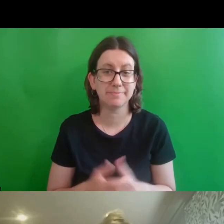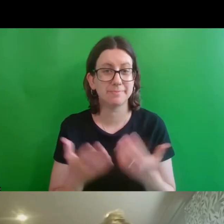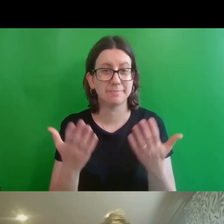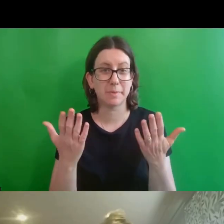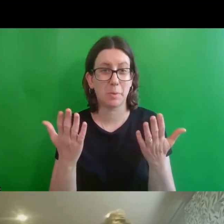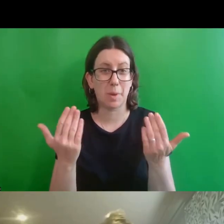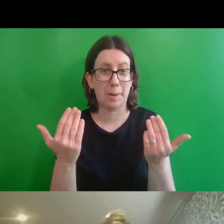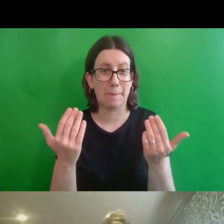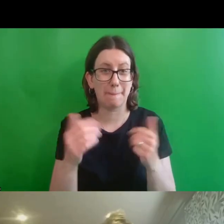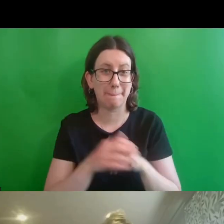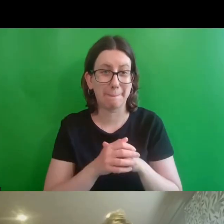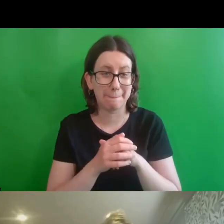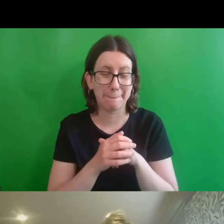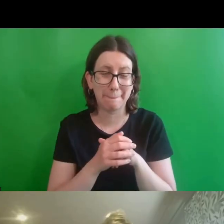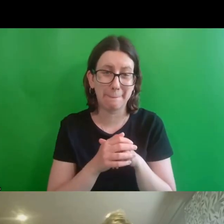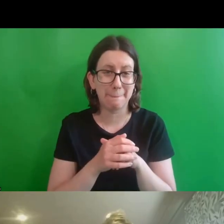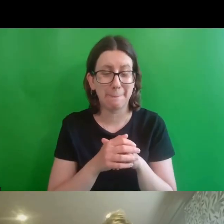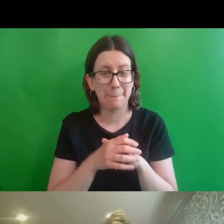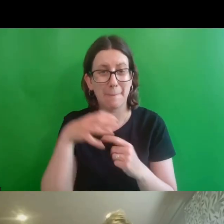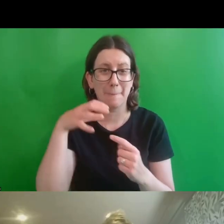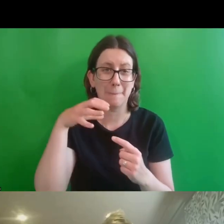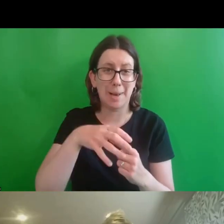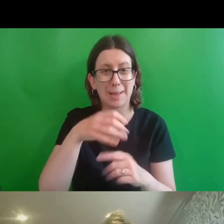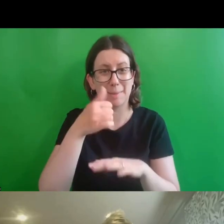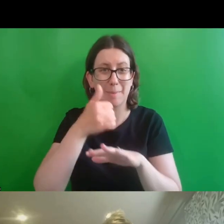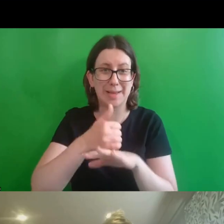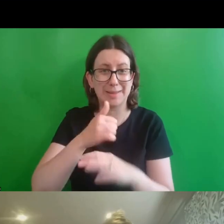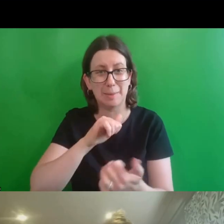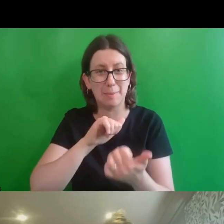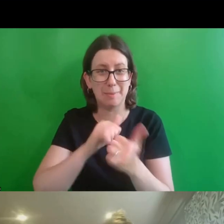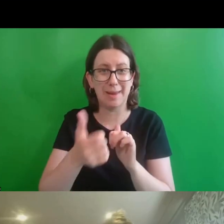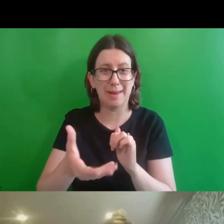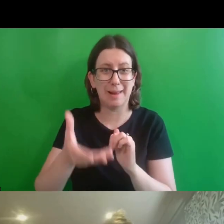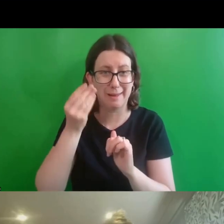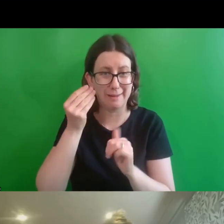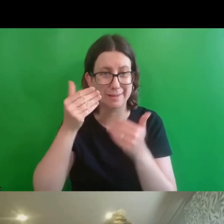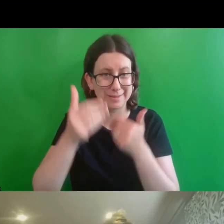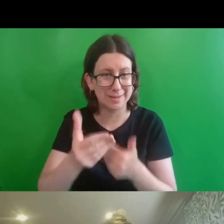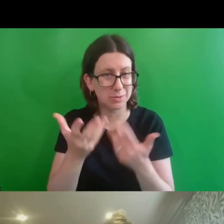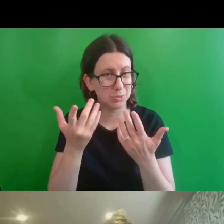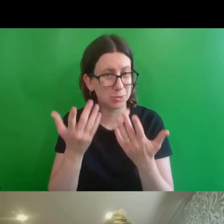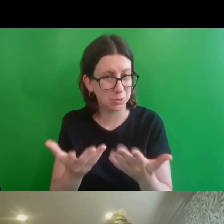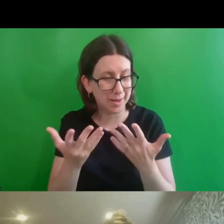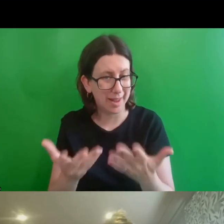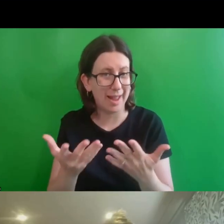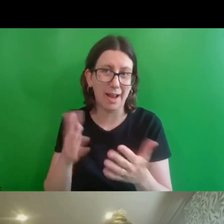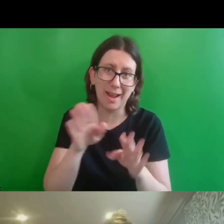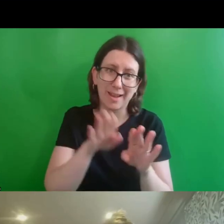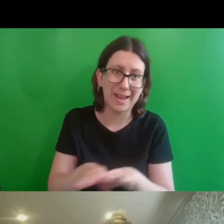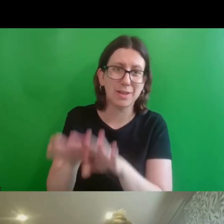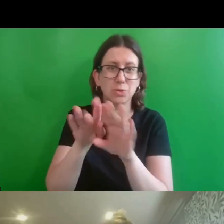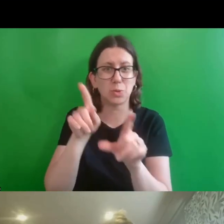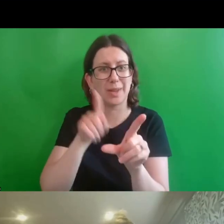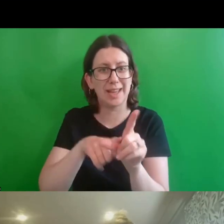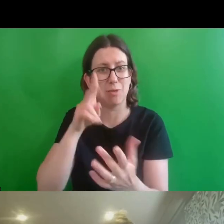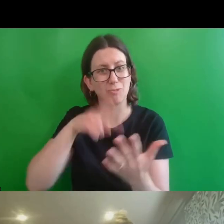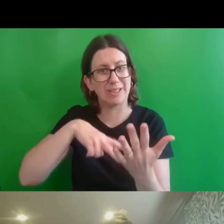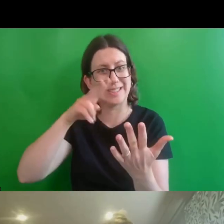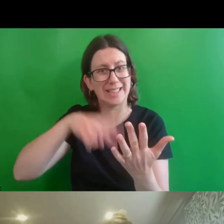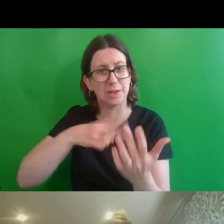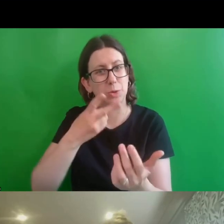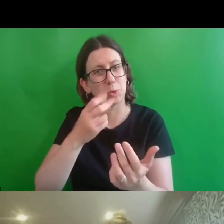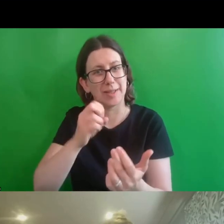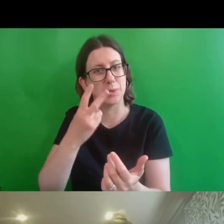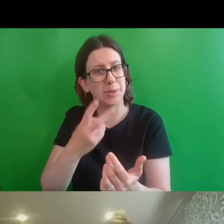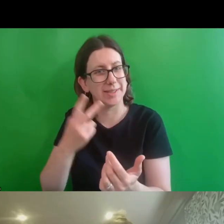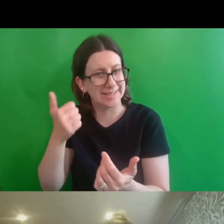Welcome to the place-based peer learning session on the National Year of Reading 2026.